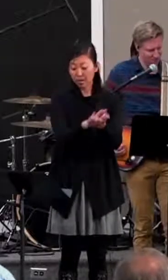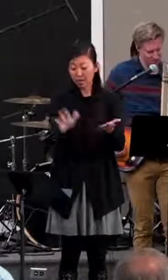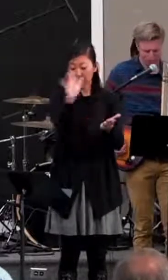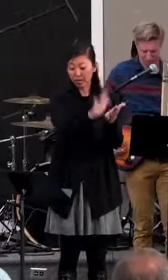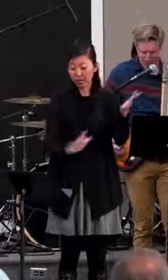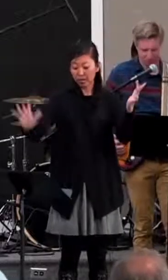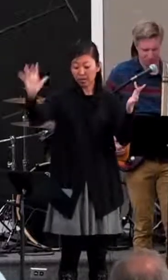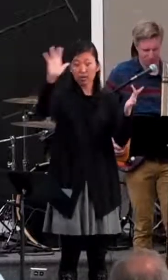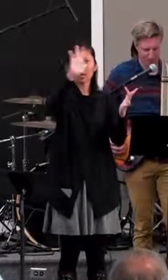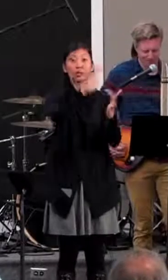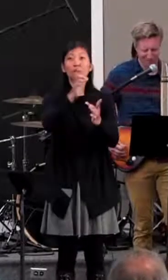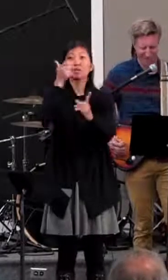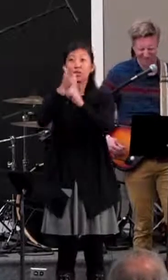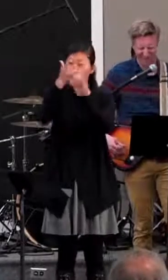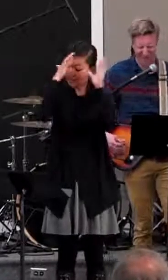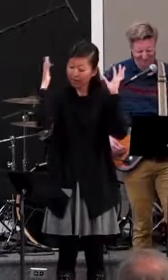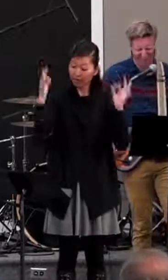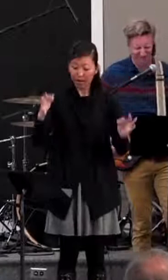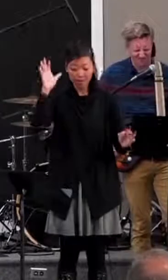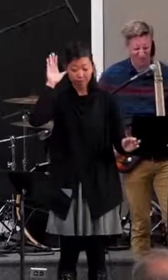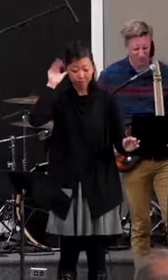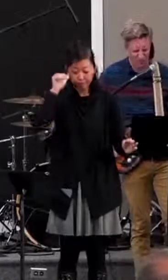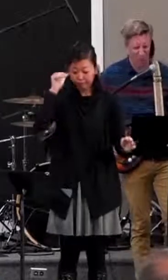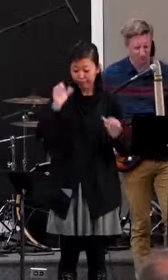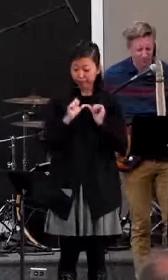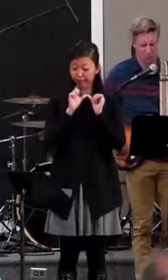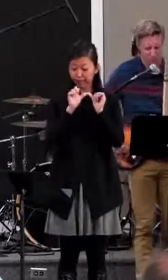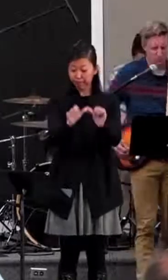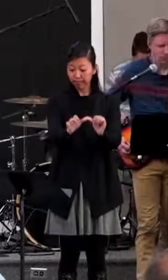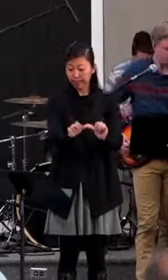your face was set.